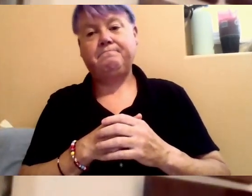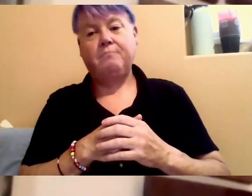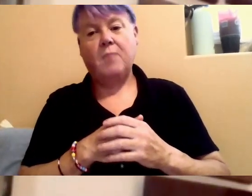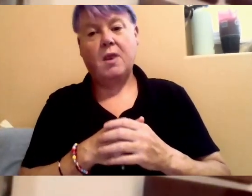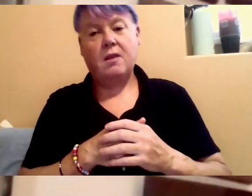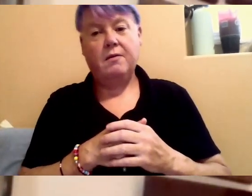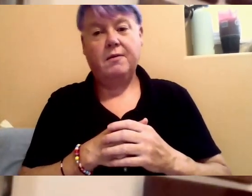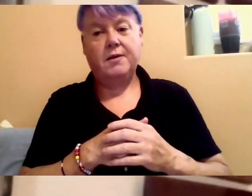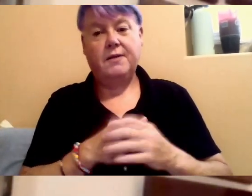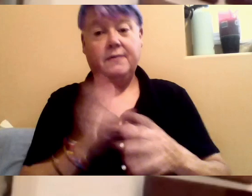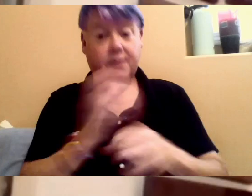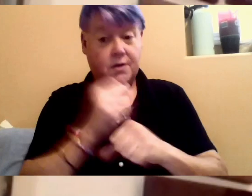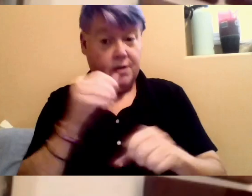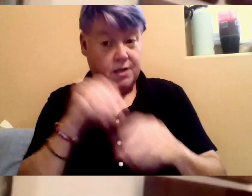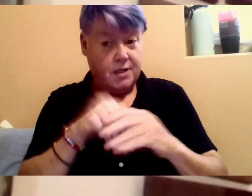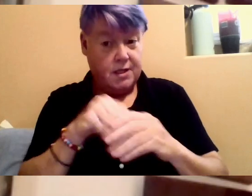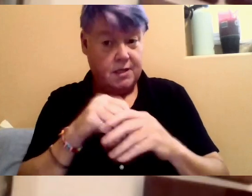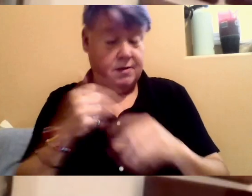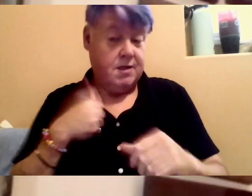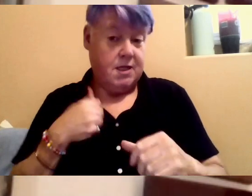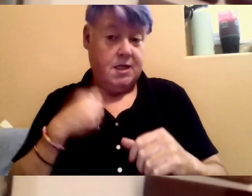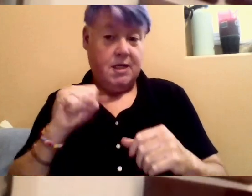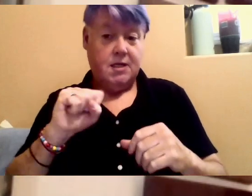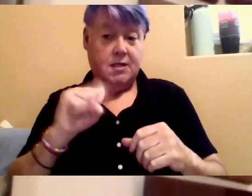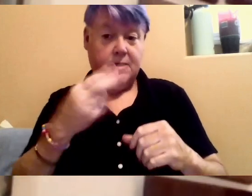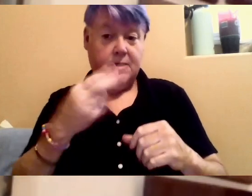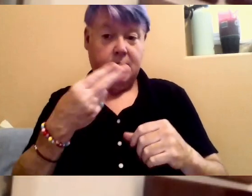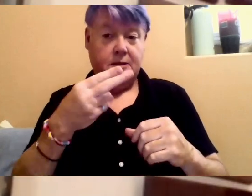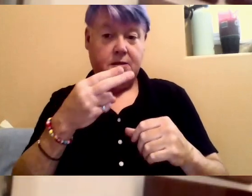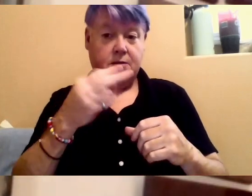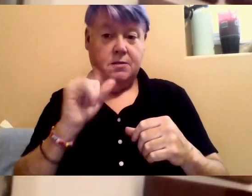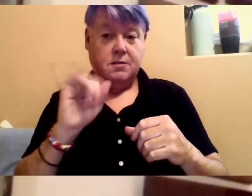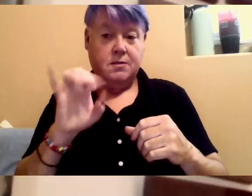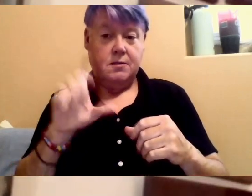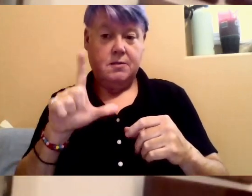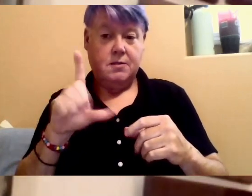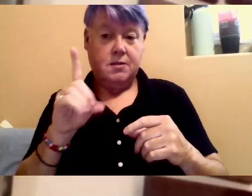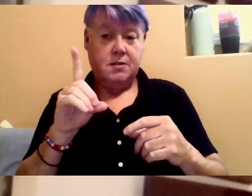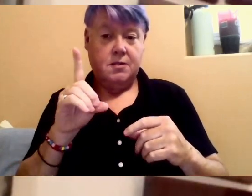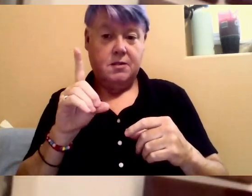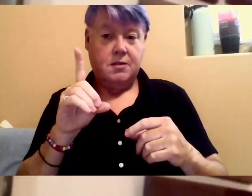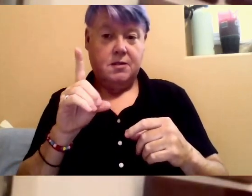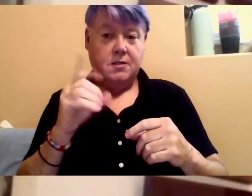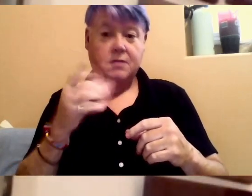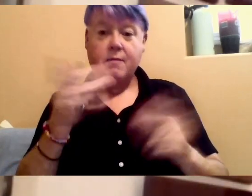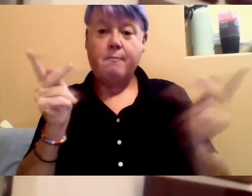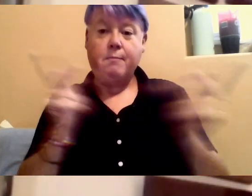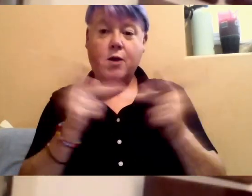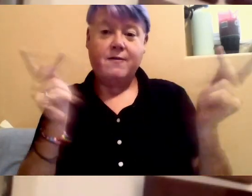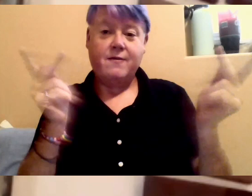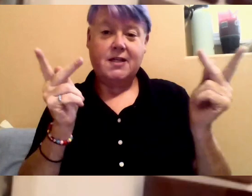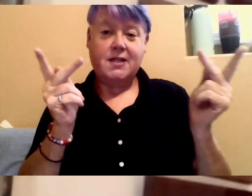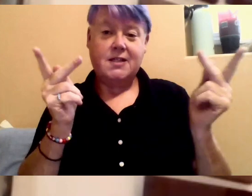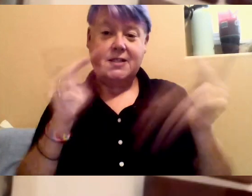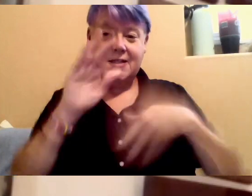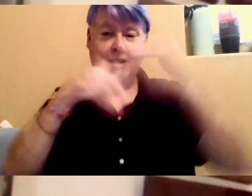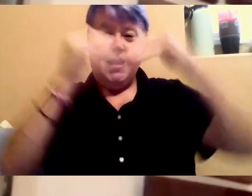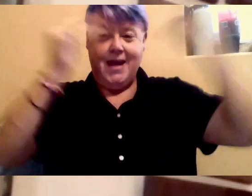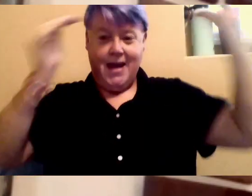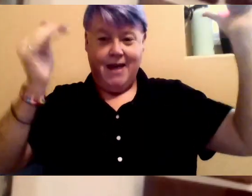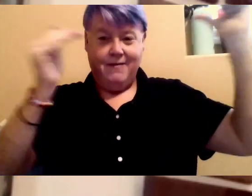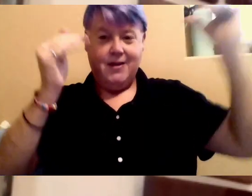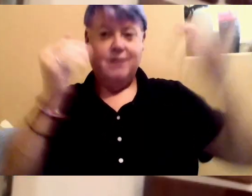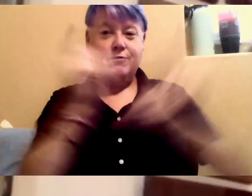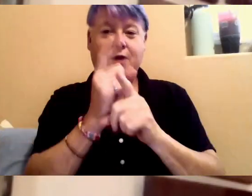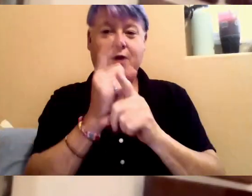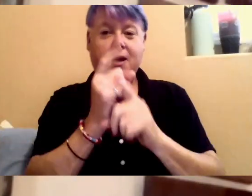having got into the Canadian Shield landscape, I thought, this is just heaven writing about this because it